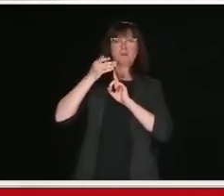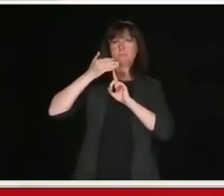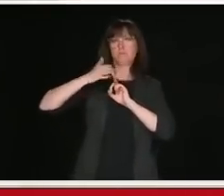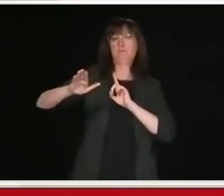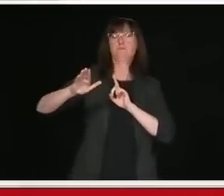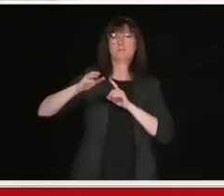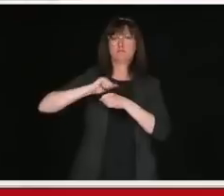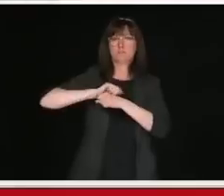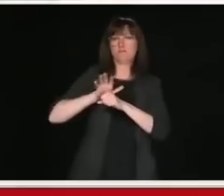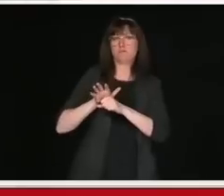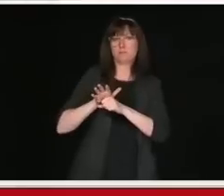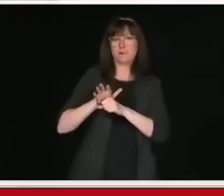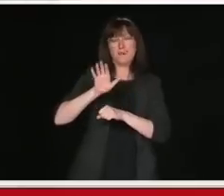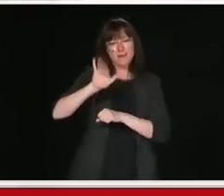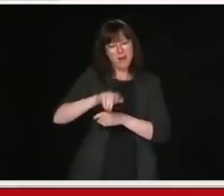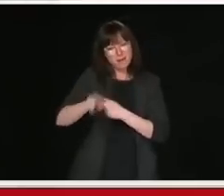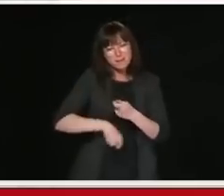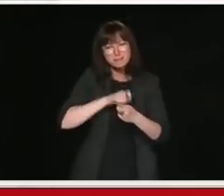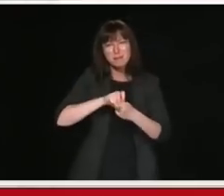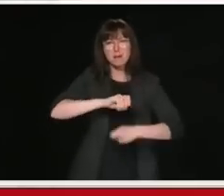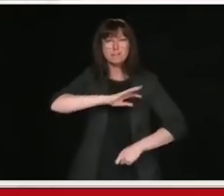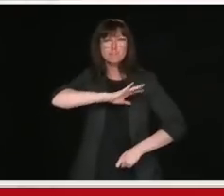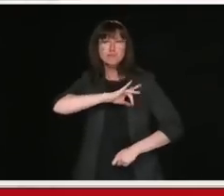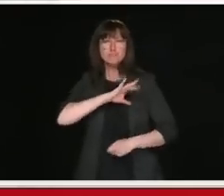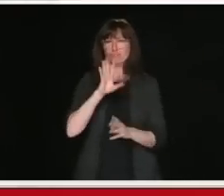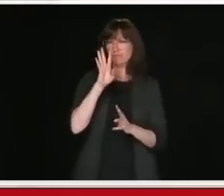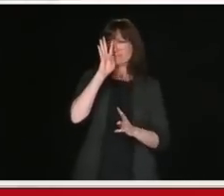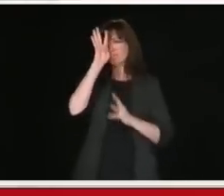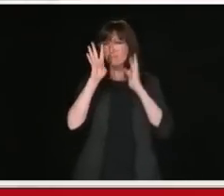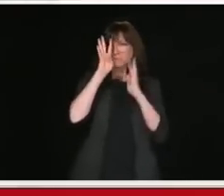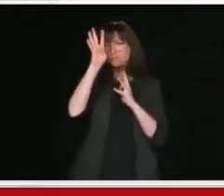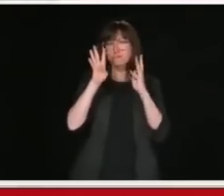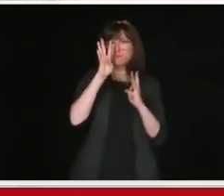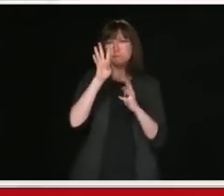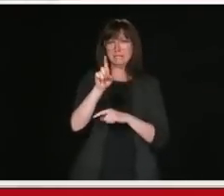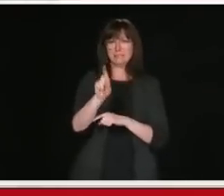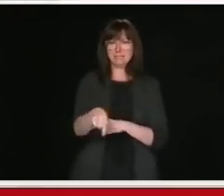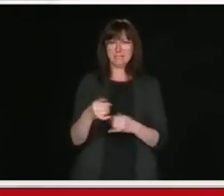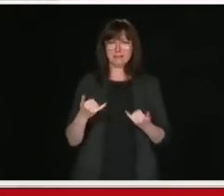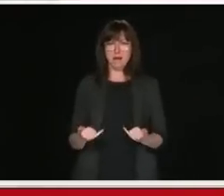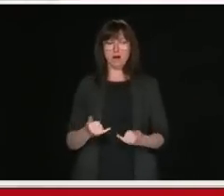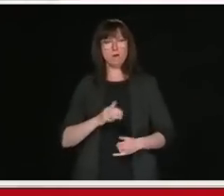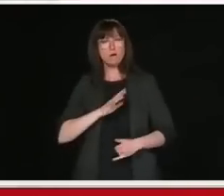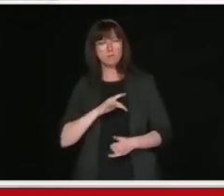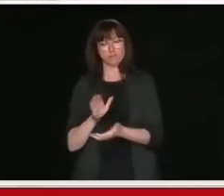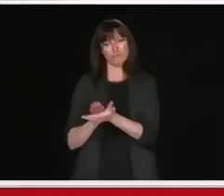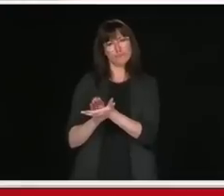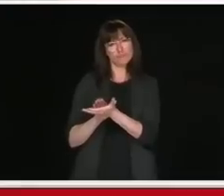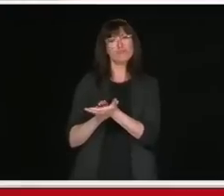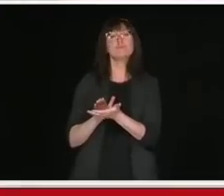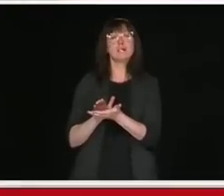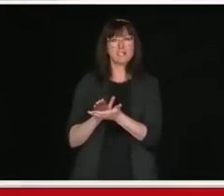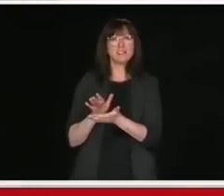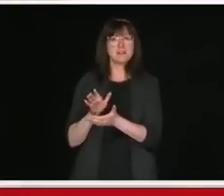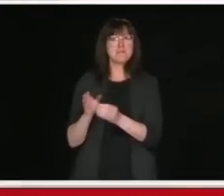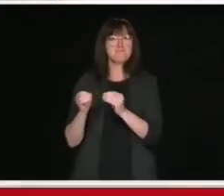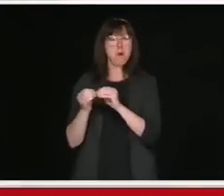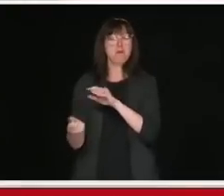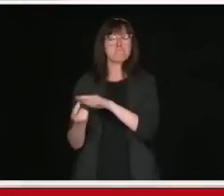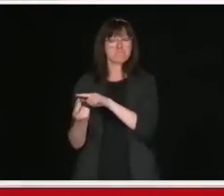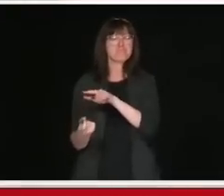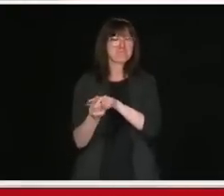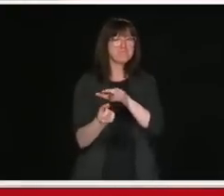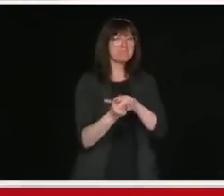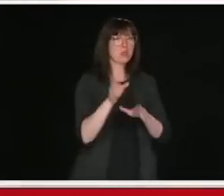innovative, collaborative thinking we need right now. And I know we're going to see more of it in the coming days. Ce